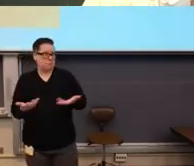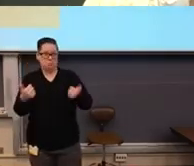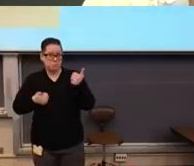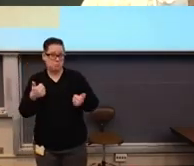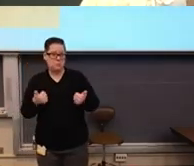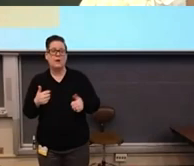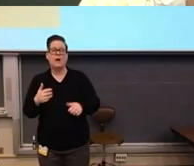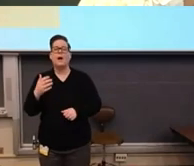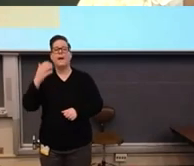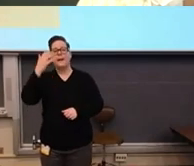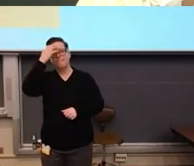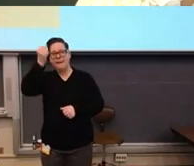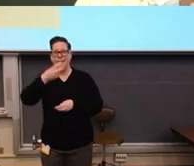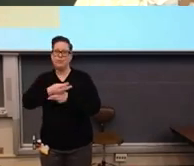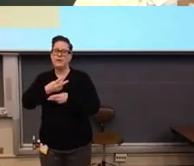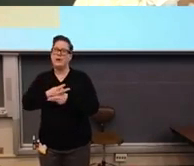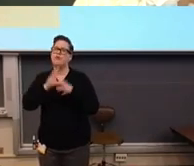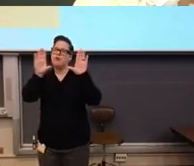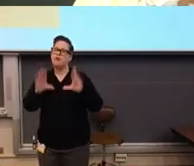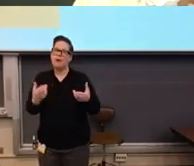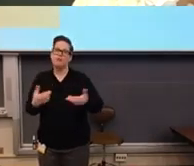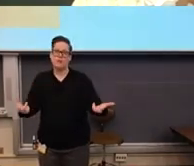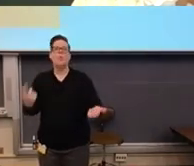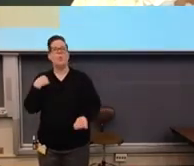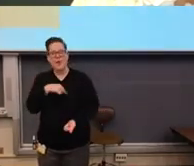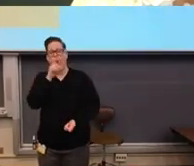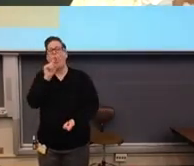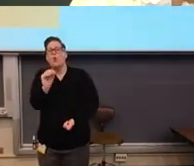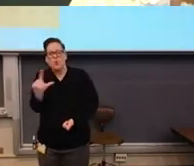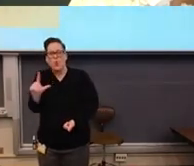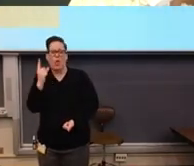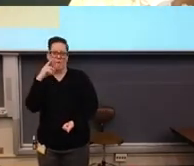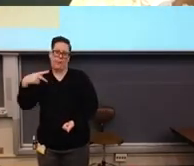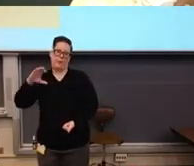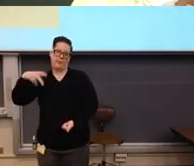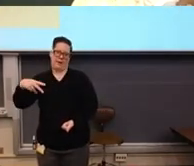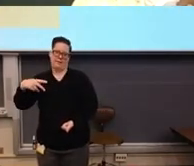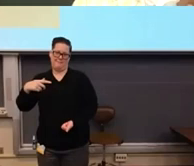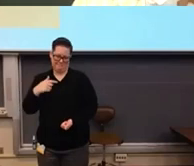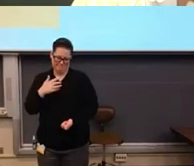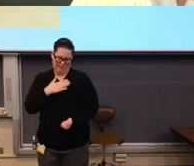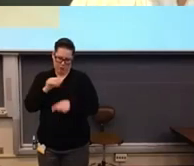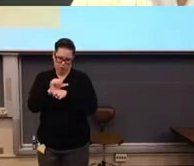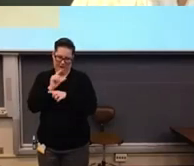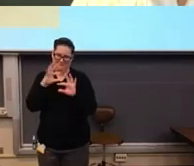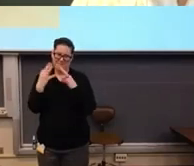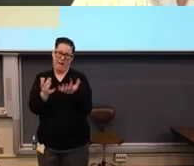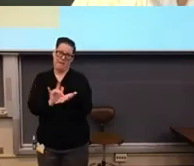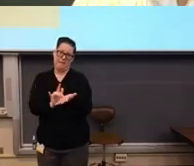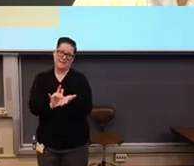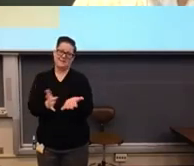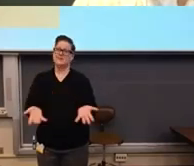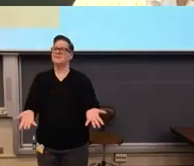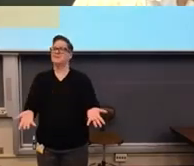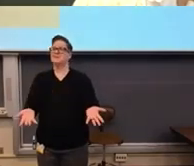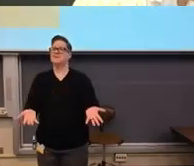memory care is a great asset. We are a tool for the primary care physician. I mean, I'm trained in family medicine.